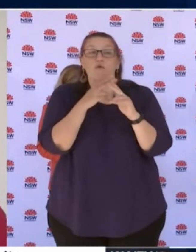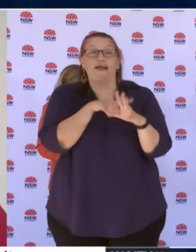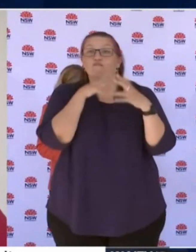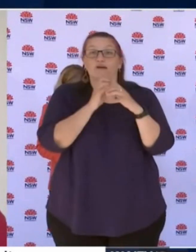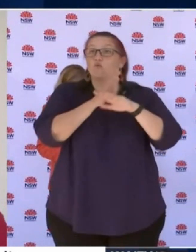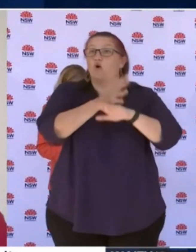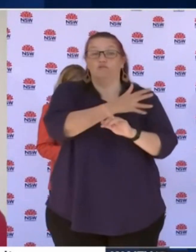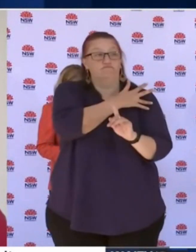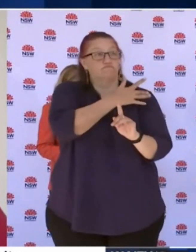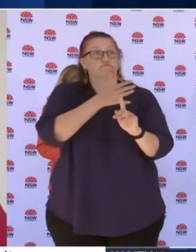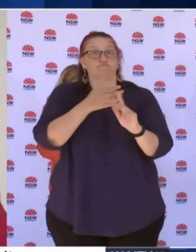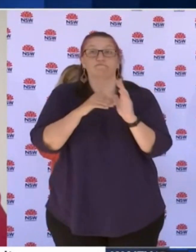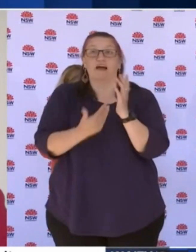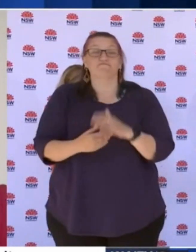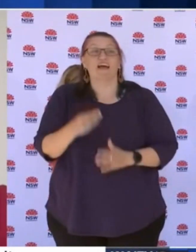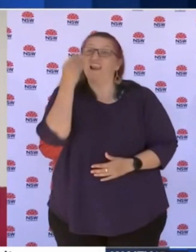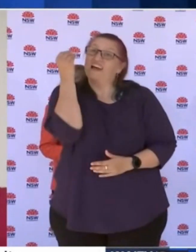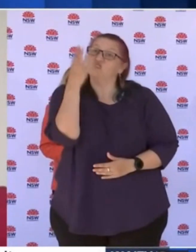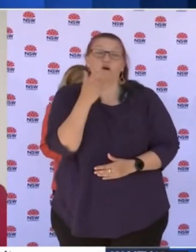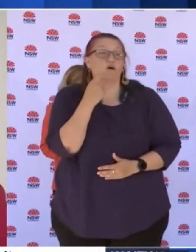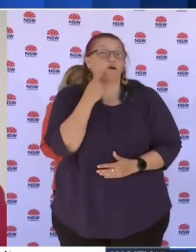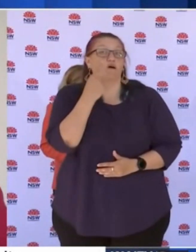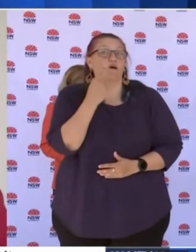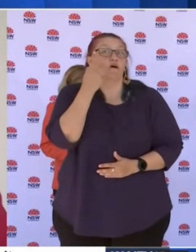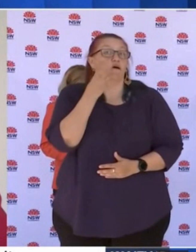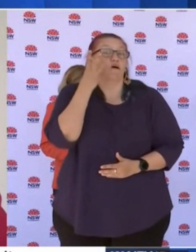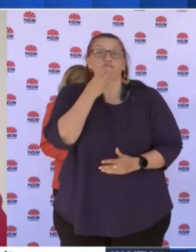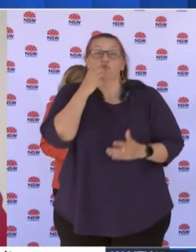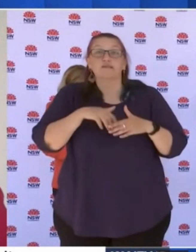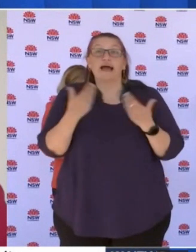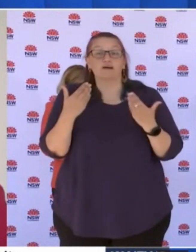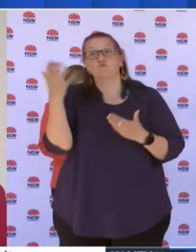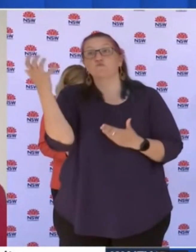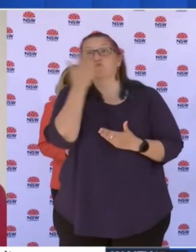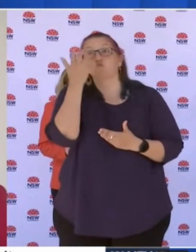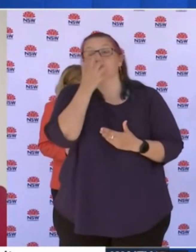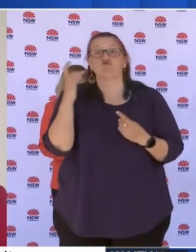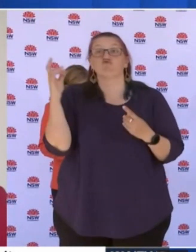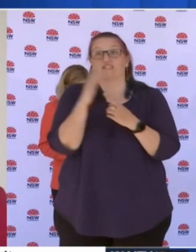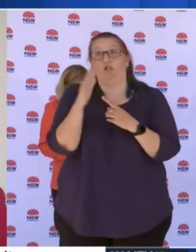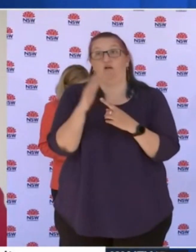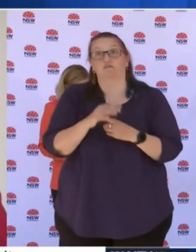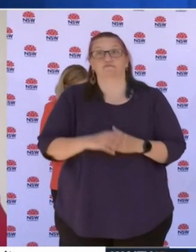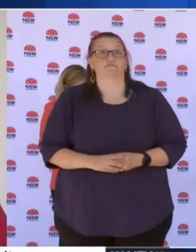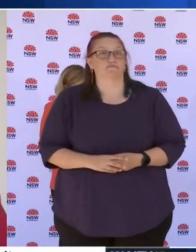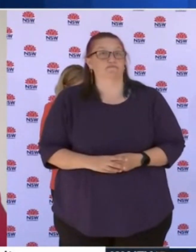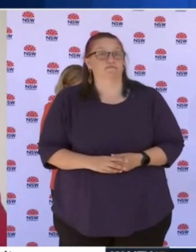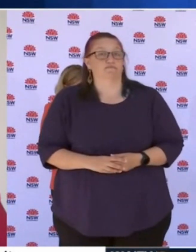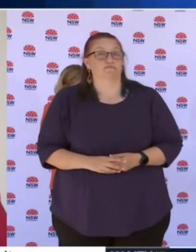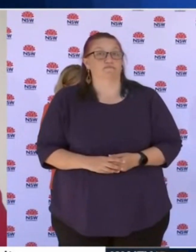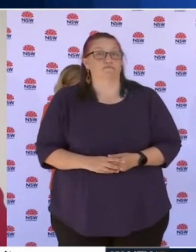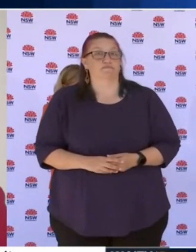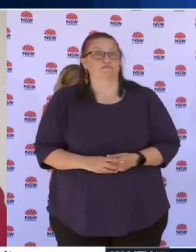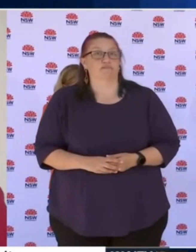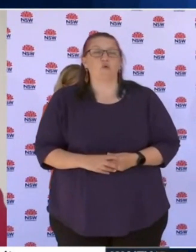say the next few days are critical because we know that what we're doing until this point in time is mopping up in the last few days leading into the